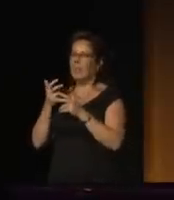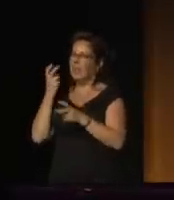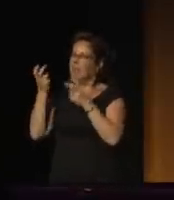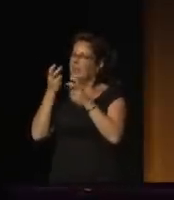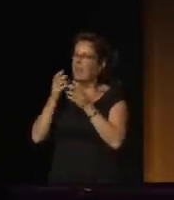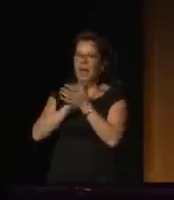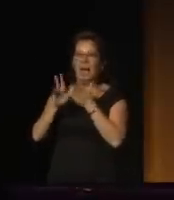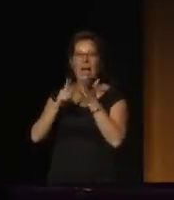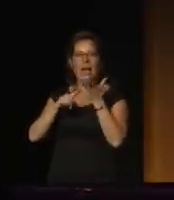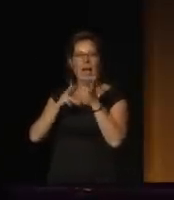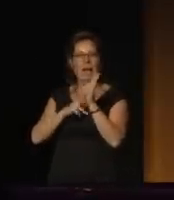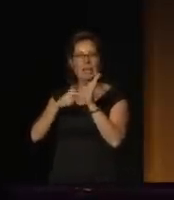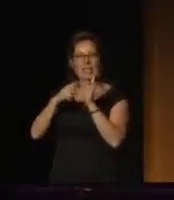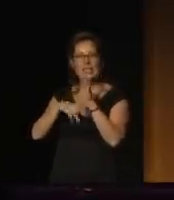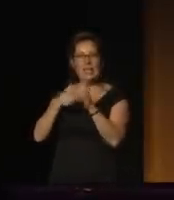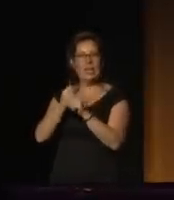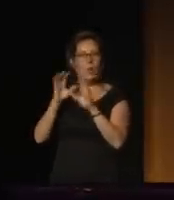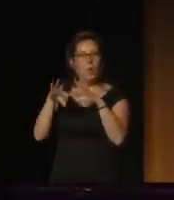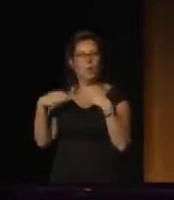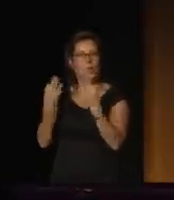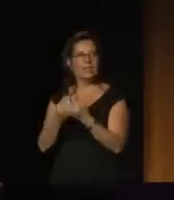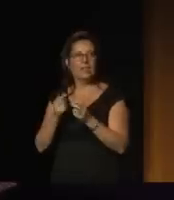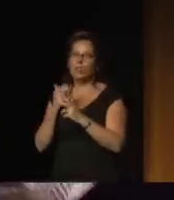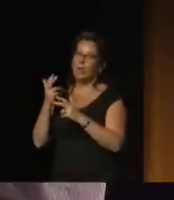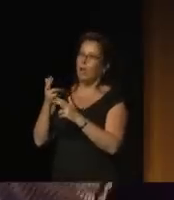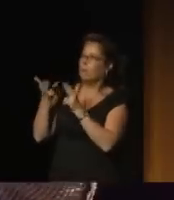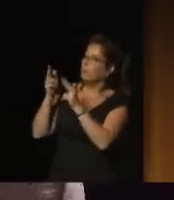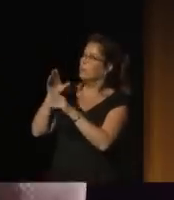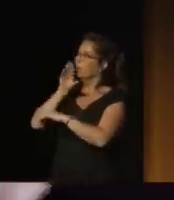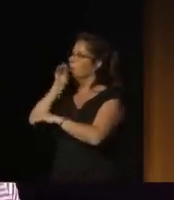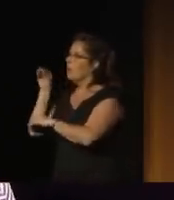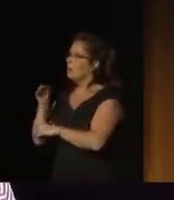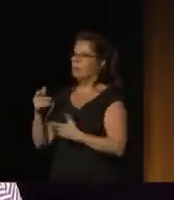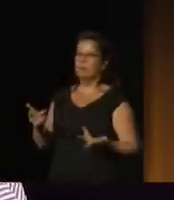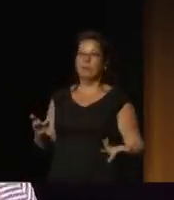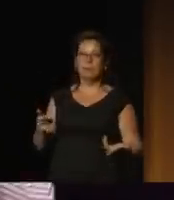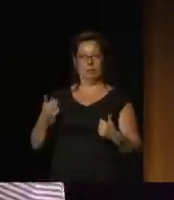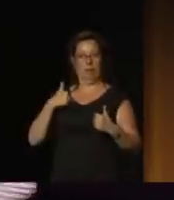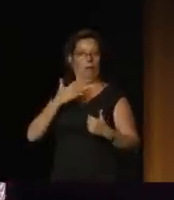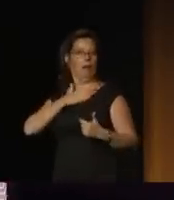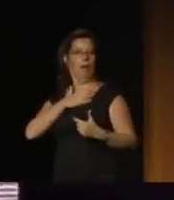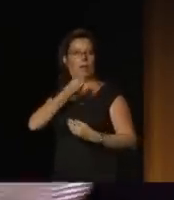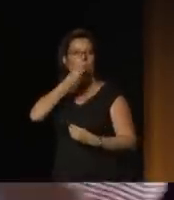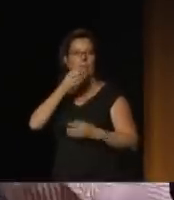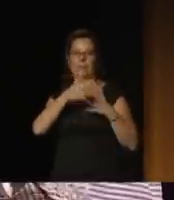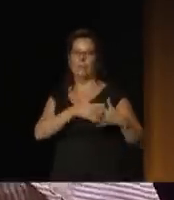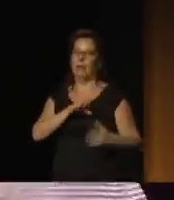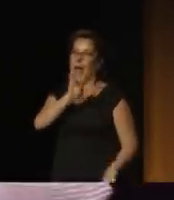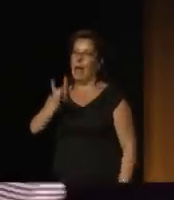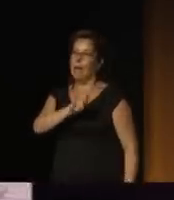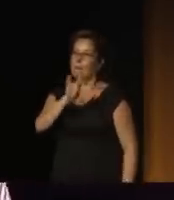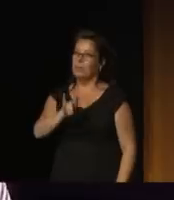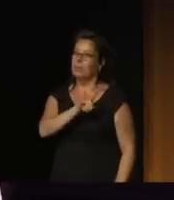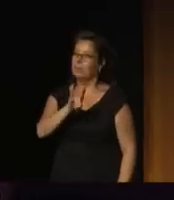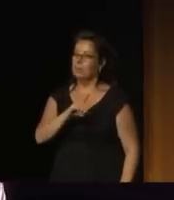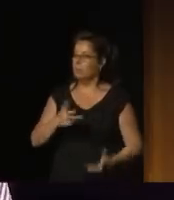I mean, I used to see their magazines. They would show people like hunting ducks. I'm not opposed to hunting, I eat animals. You know, one of the problems with the left